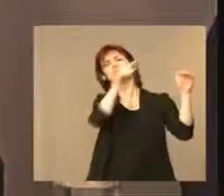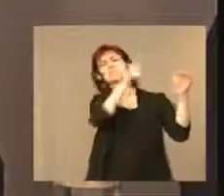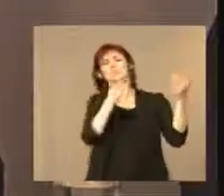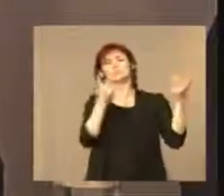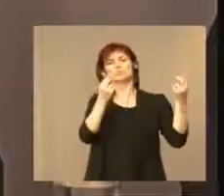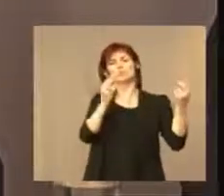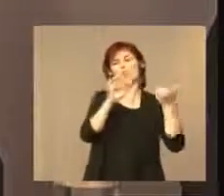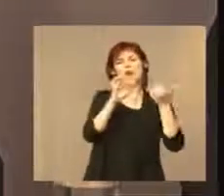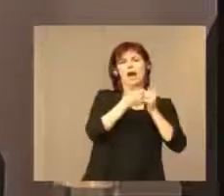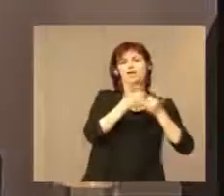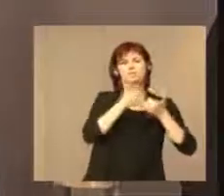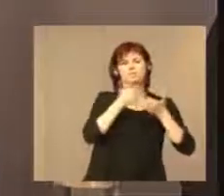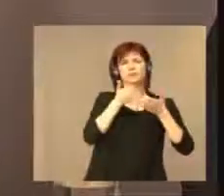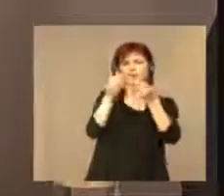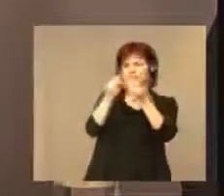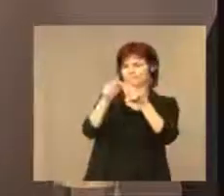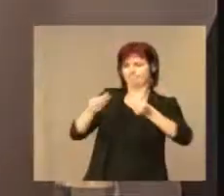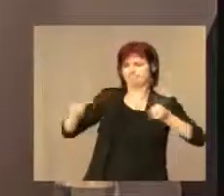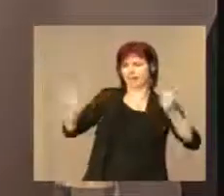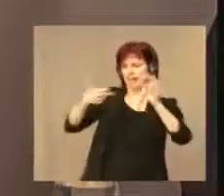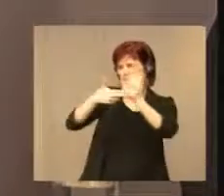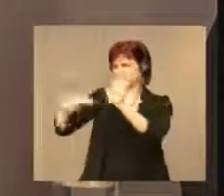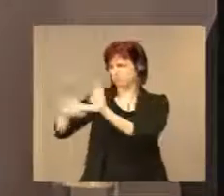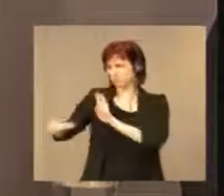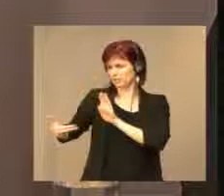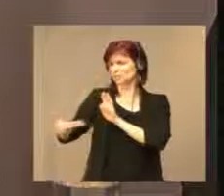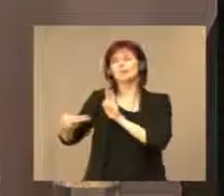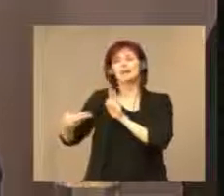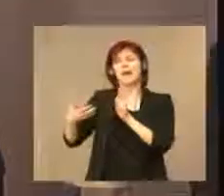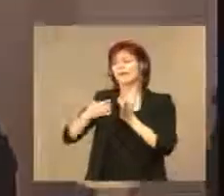and promote inclusion and mutual understanding?